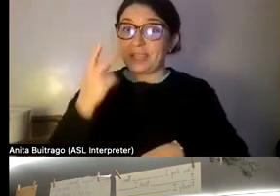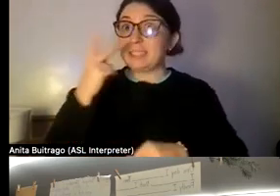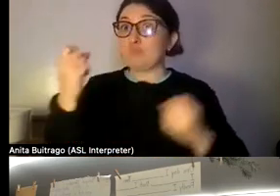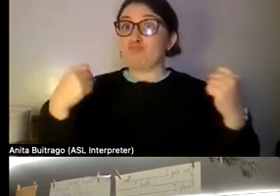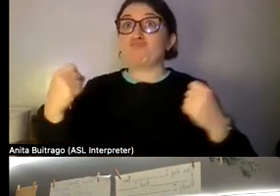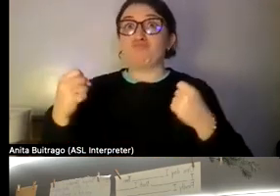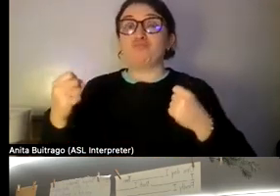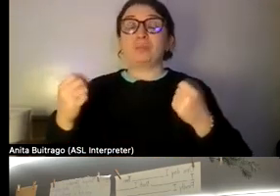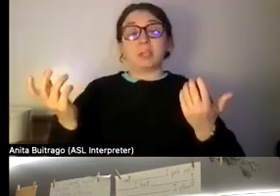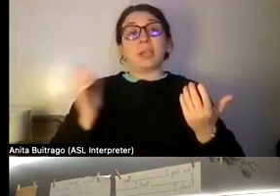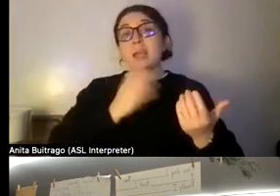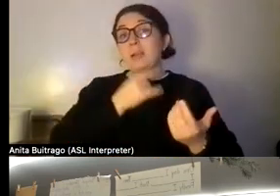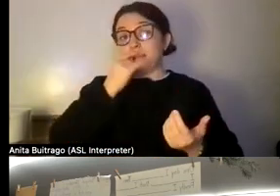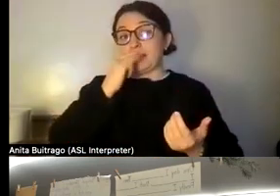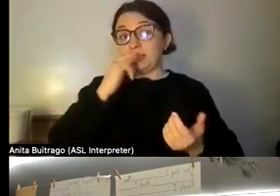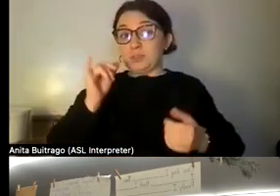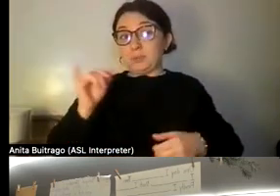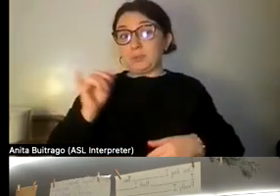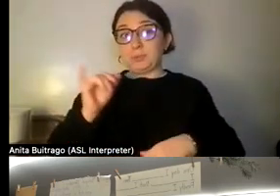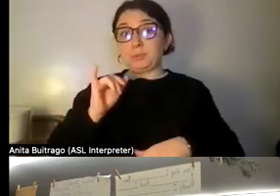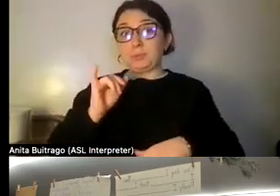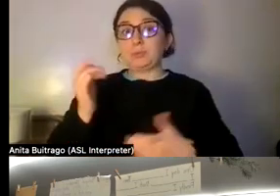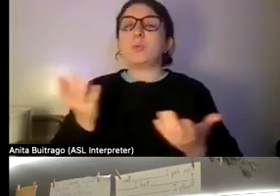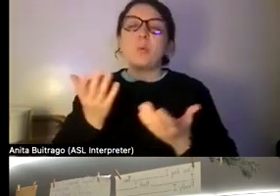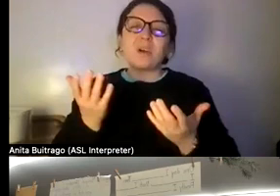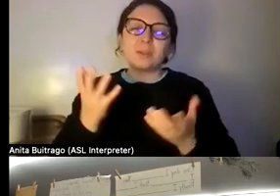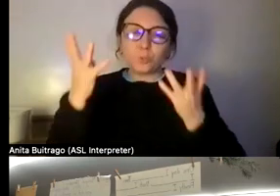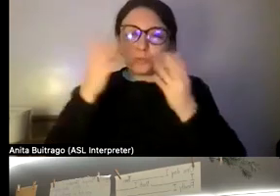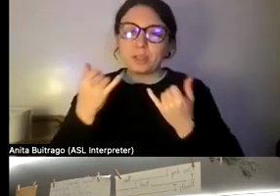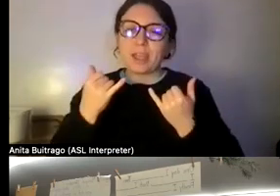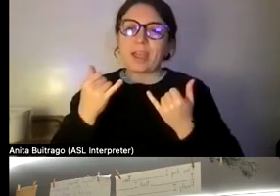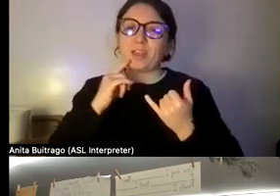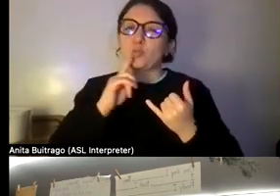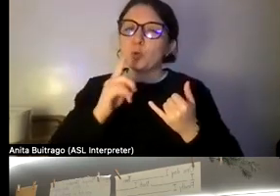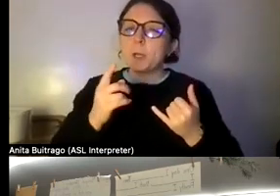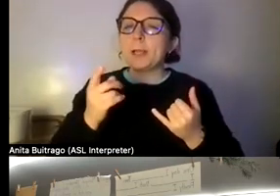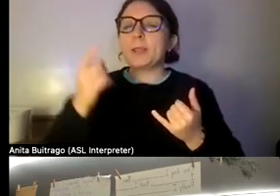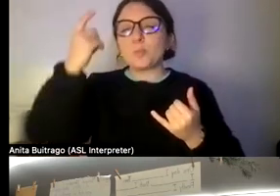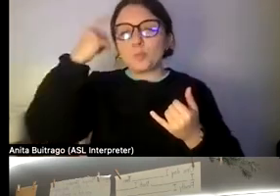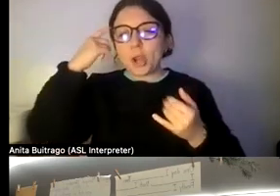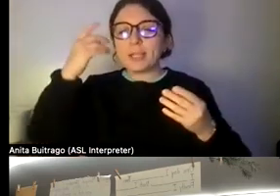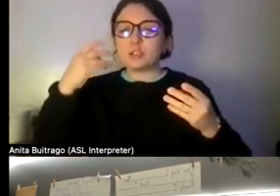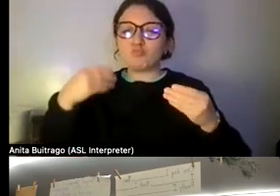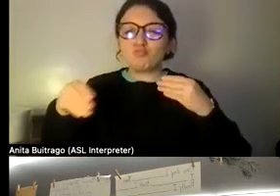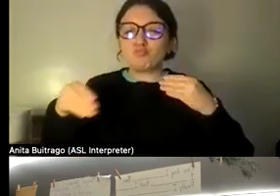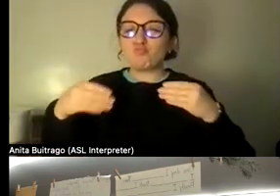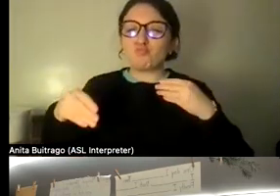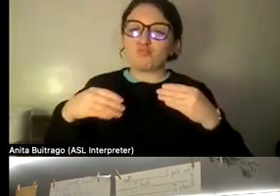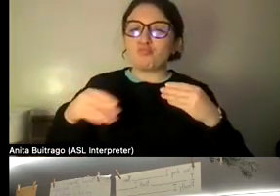kids, but the beauty is they're so malleable, their brains are ready, and we know this